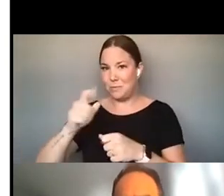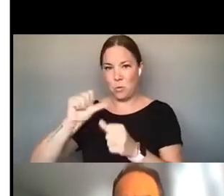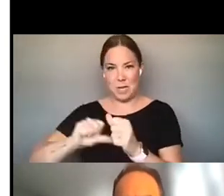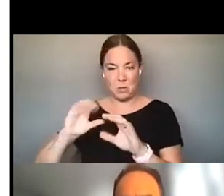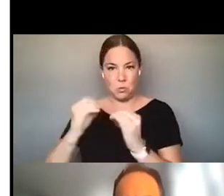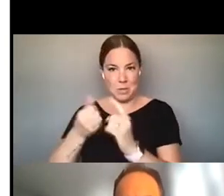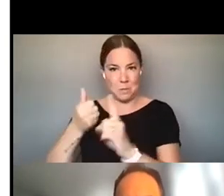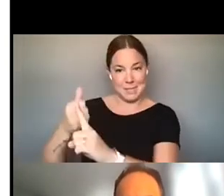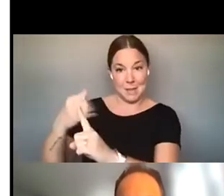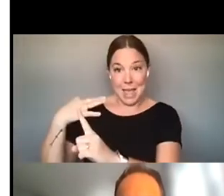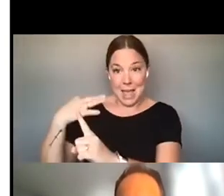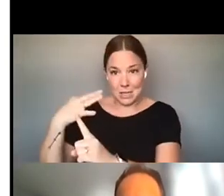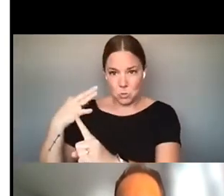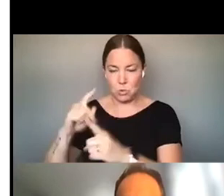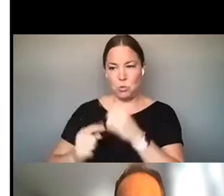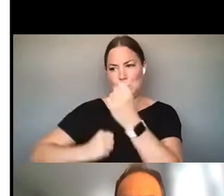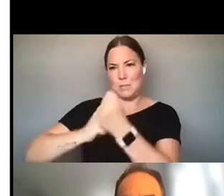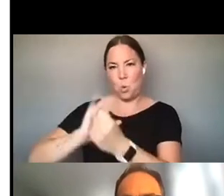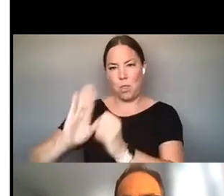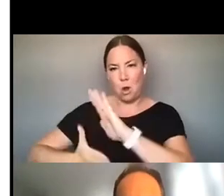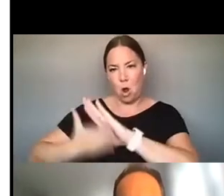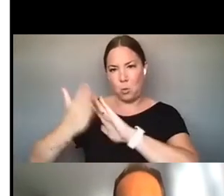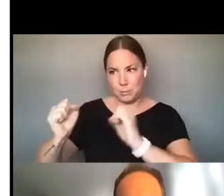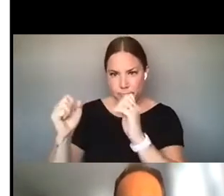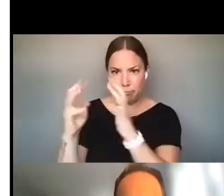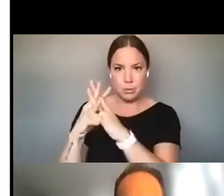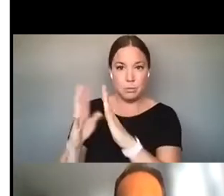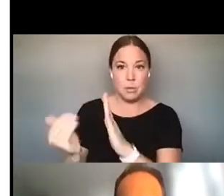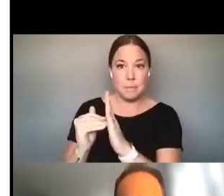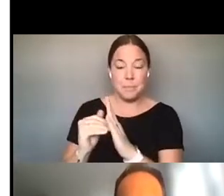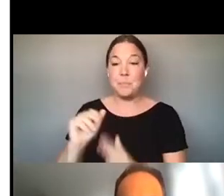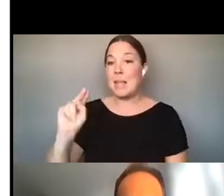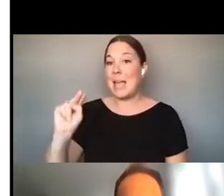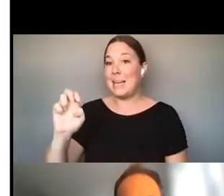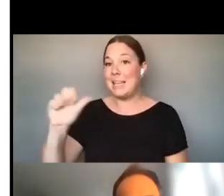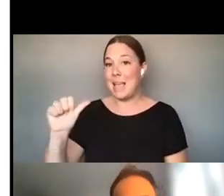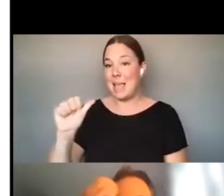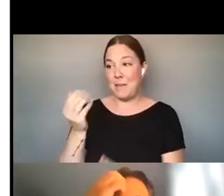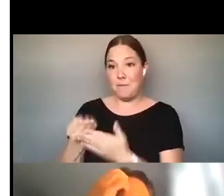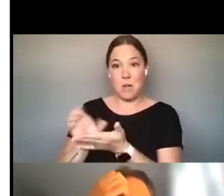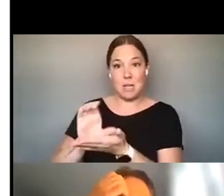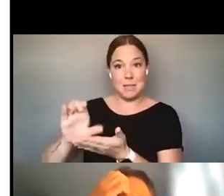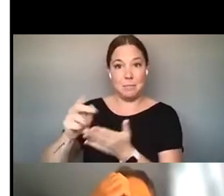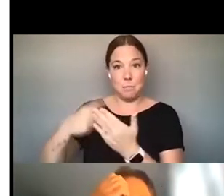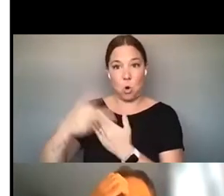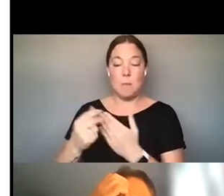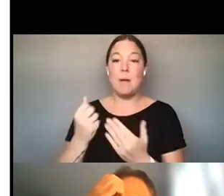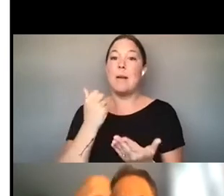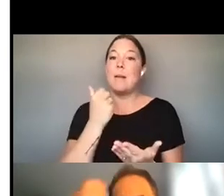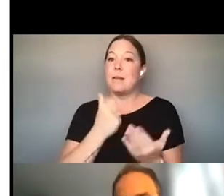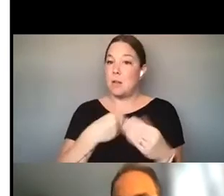support their own operations. Unlike other NEA funding programs that offer project-based support,